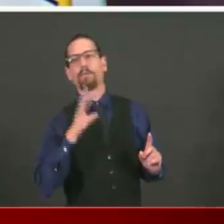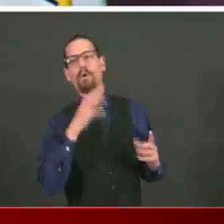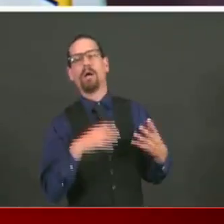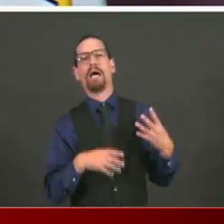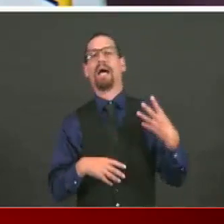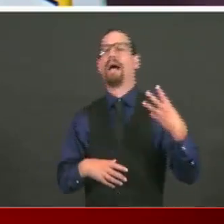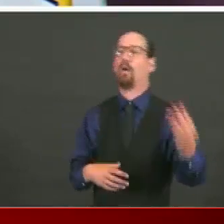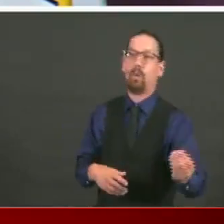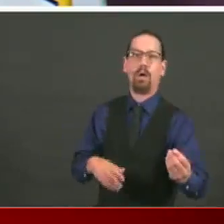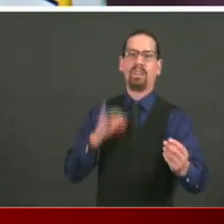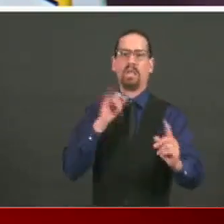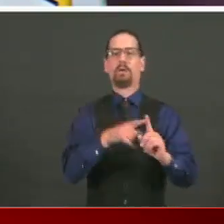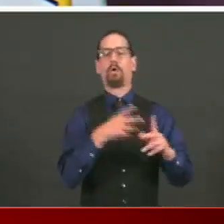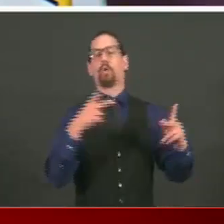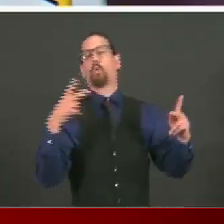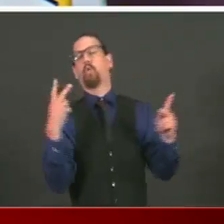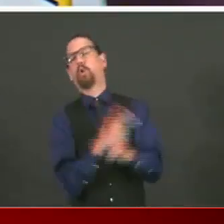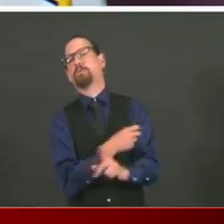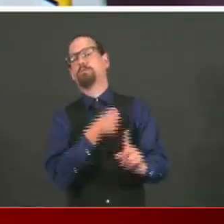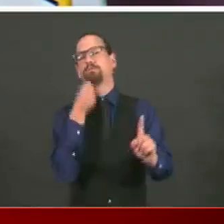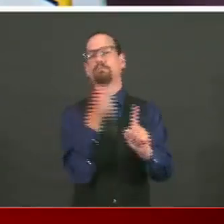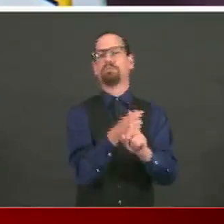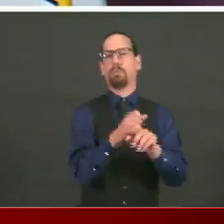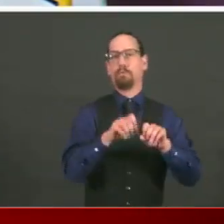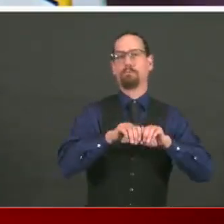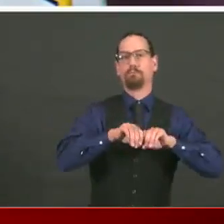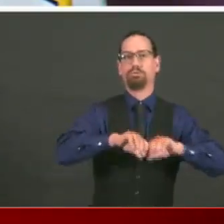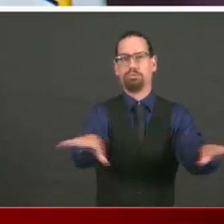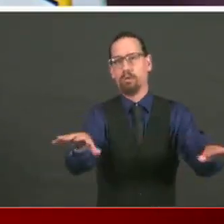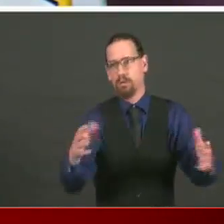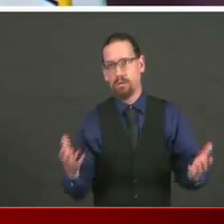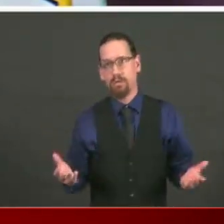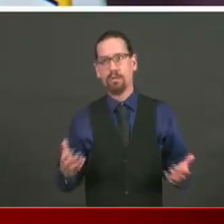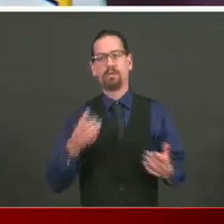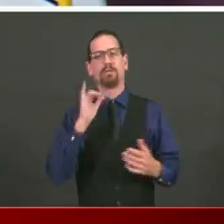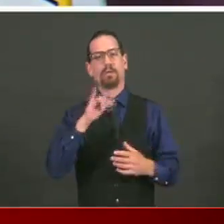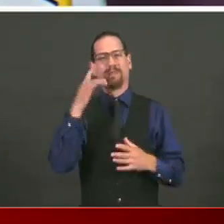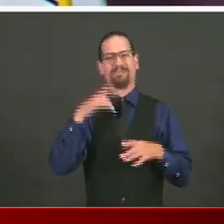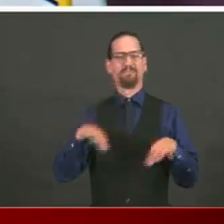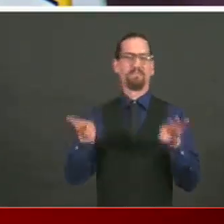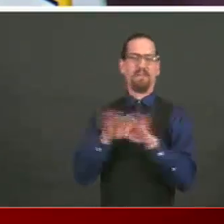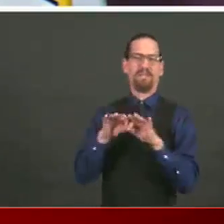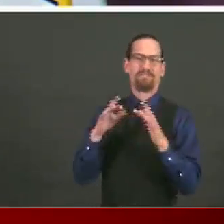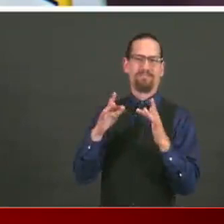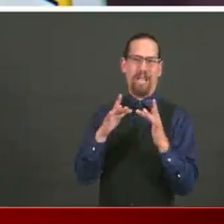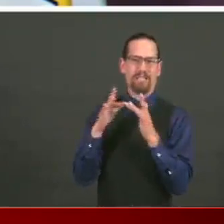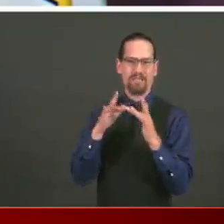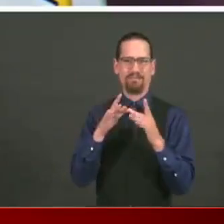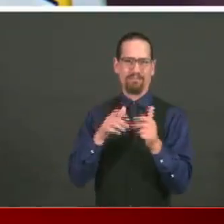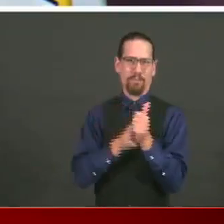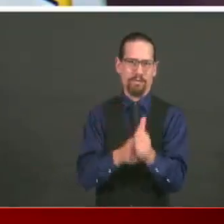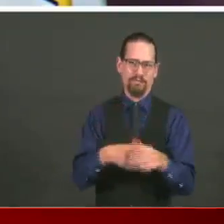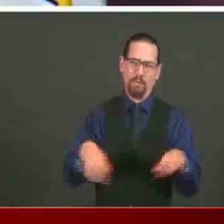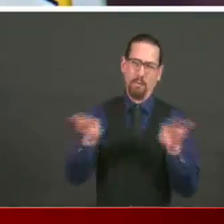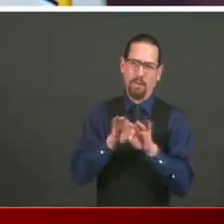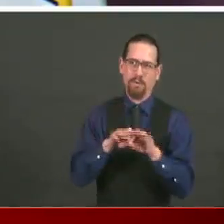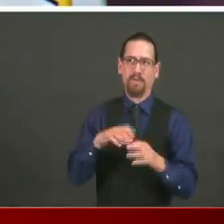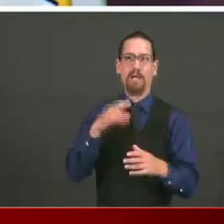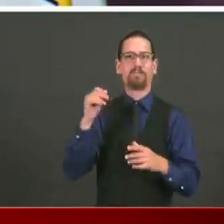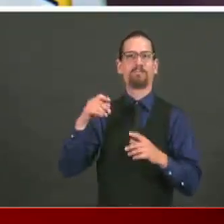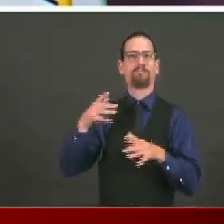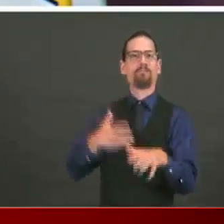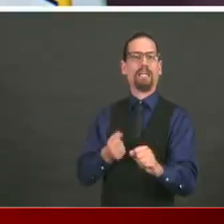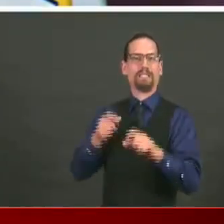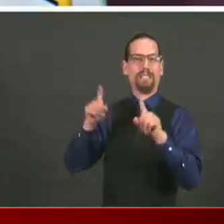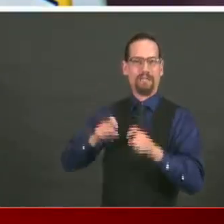those people that you can infect before we can do effective contact tracing. And then relatedly, which is something the doctor said, but she's, as usual,